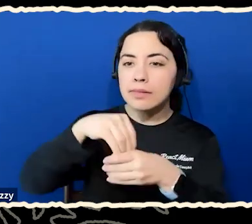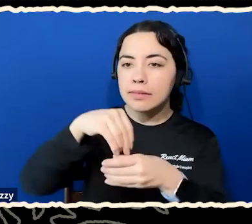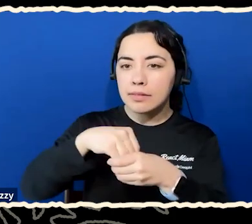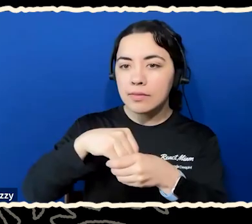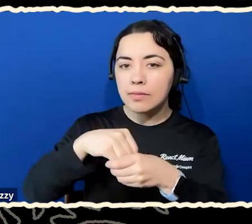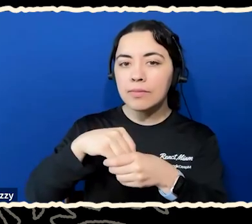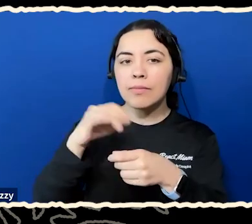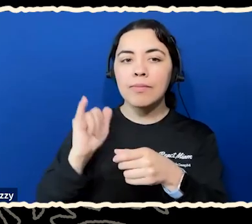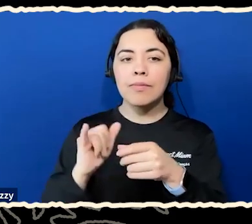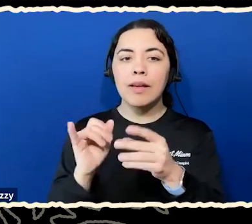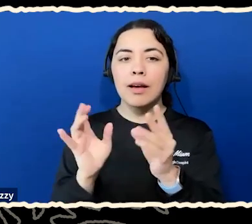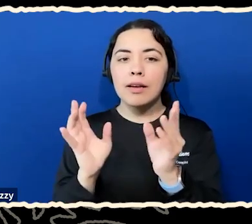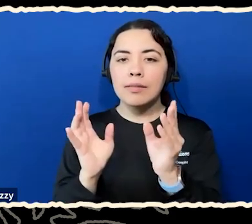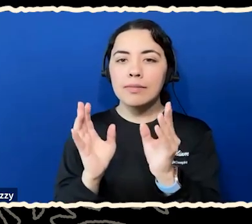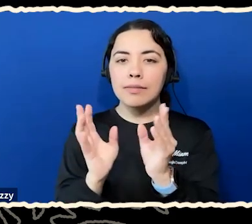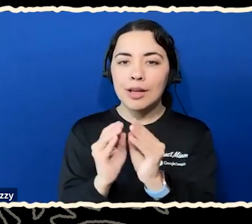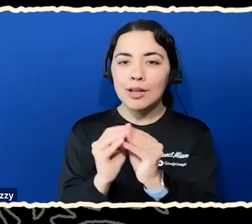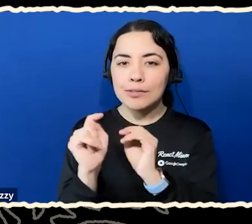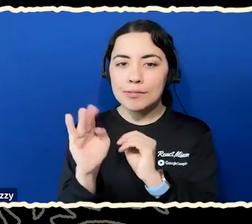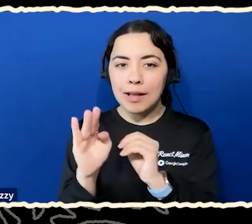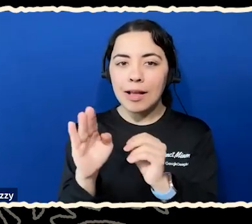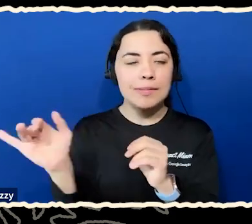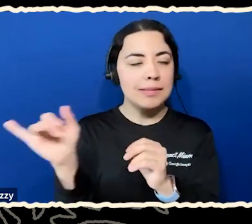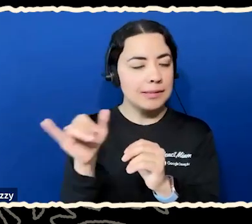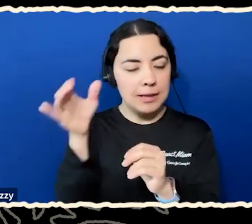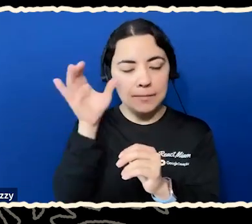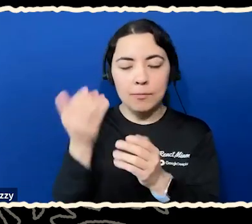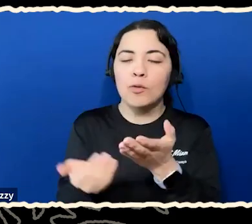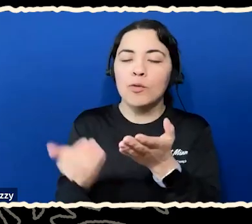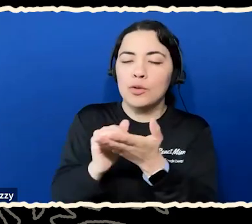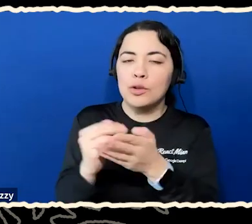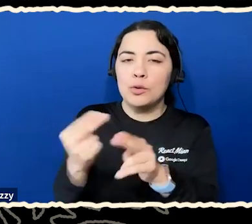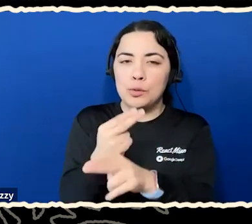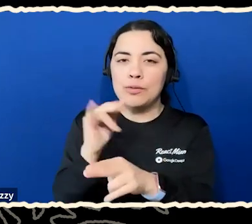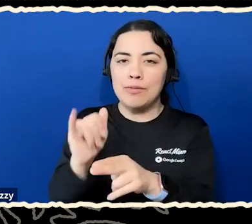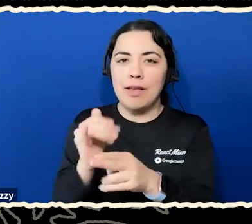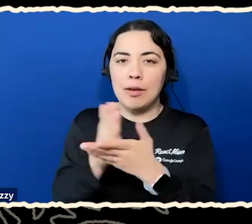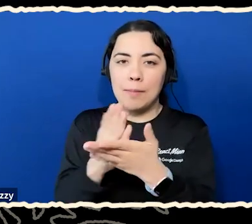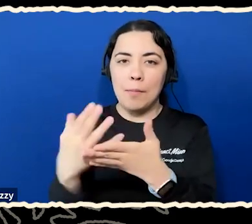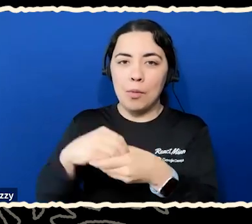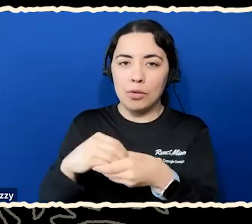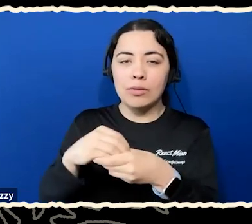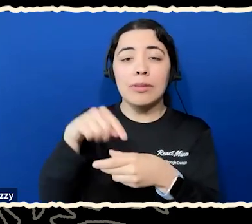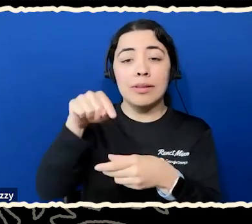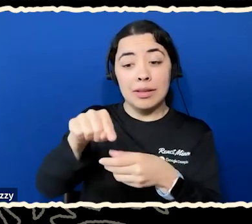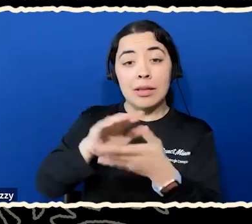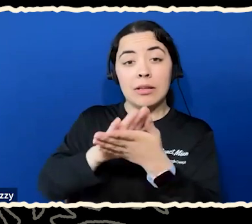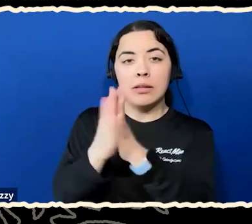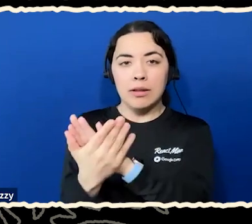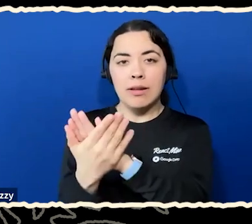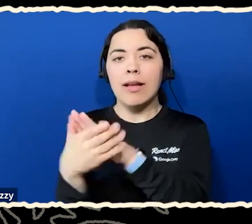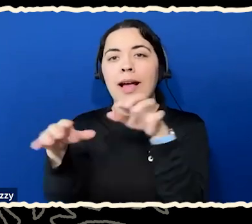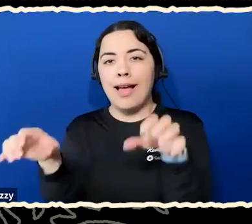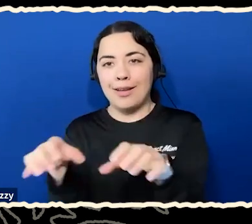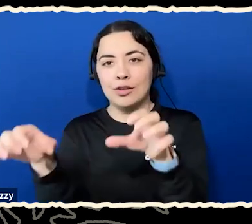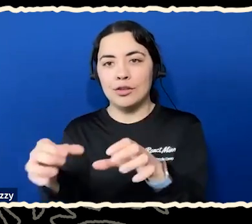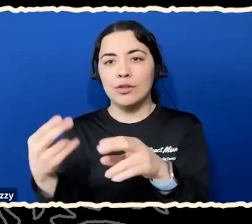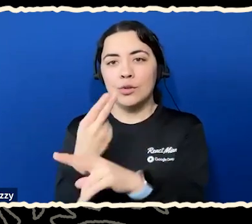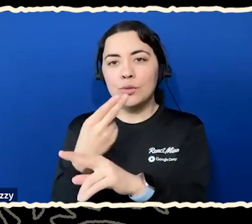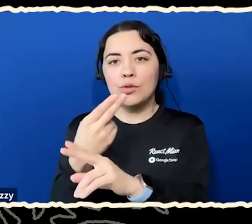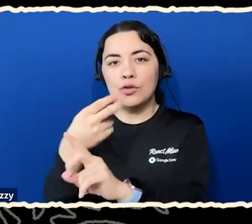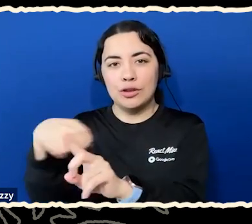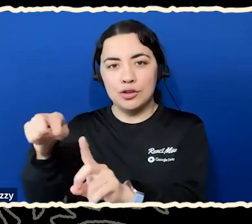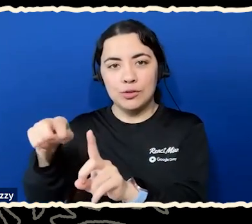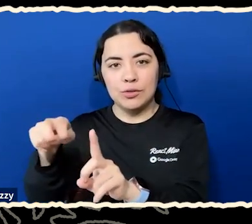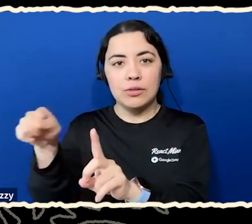session tabs, which is using the same reusable component. We're going to change this to an action so we can use view transitions. And we're going back to the home page. We